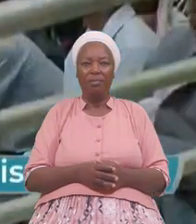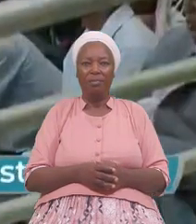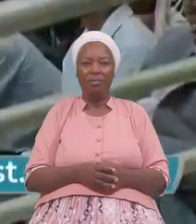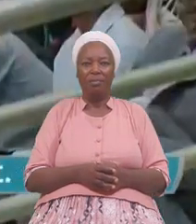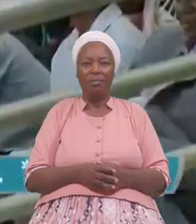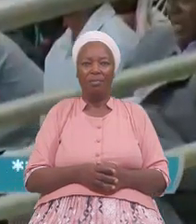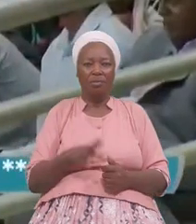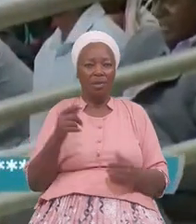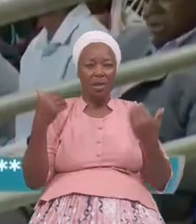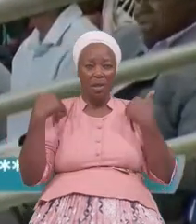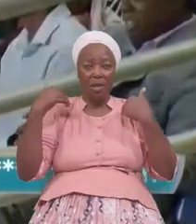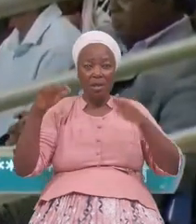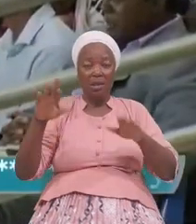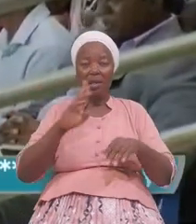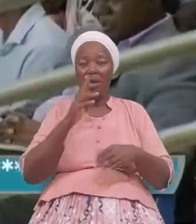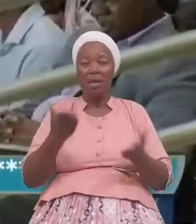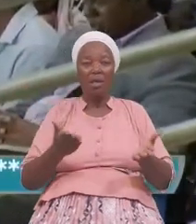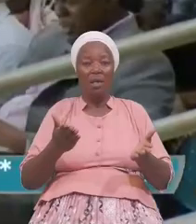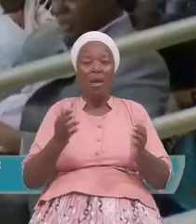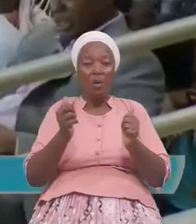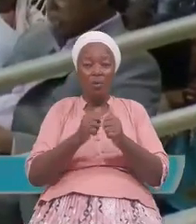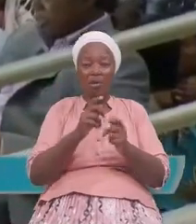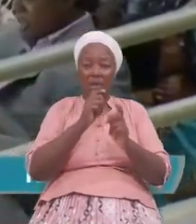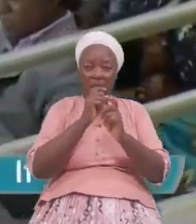The angels are all around with packages.